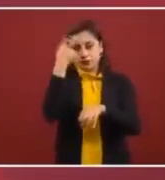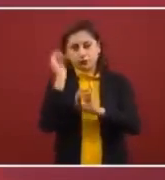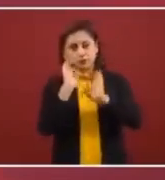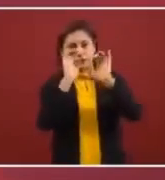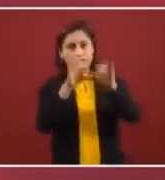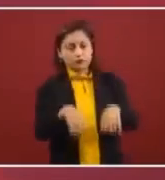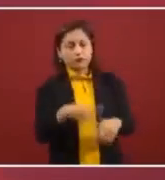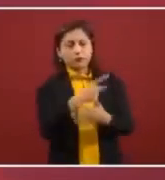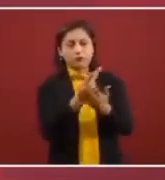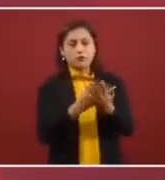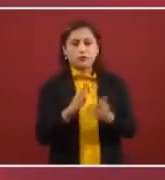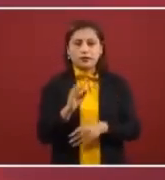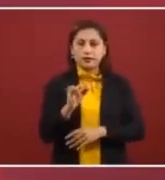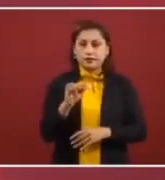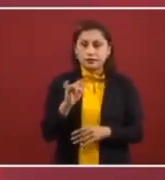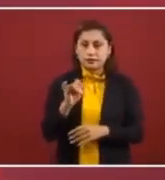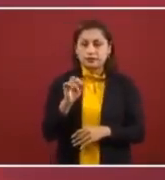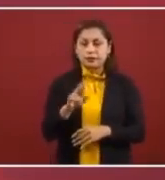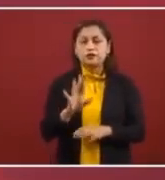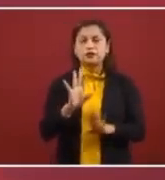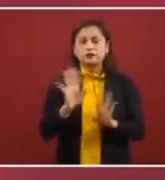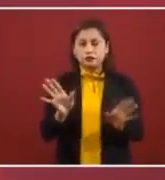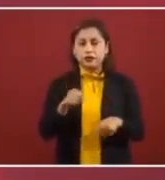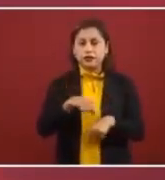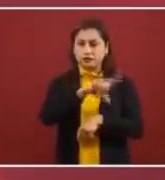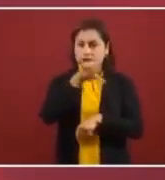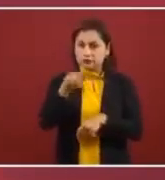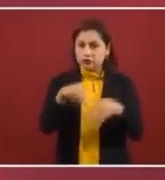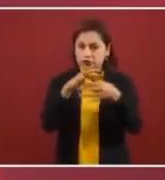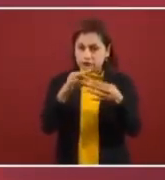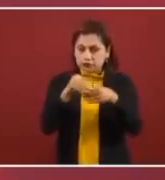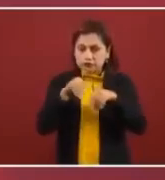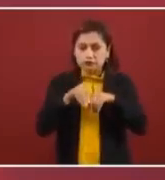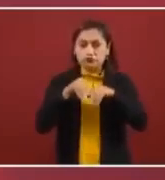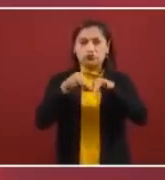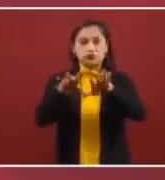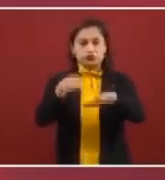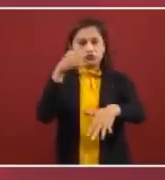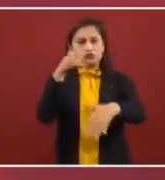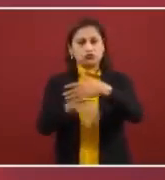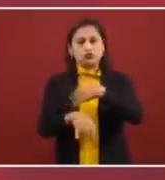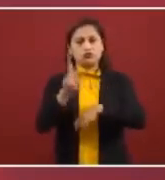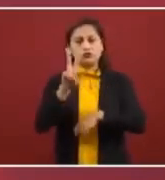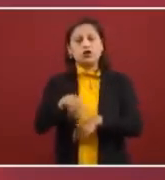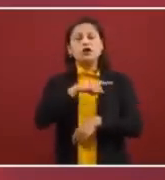This we can signal today, but they'll be discussing it further.